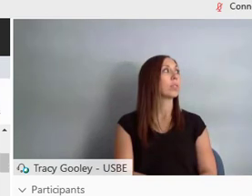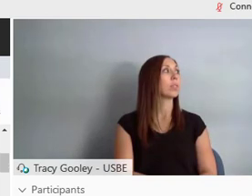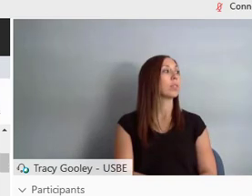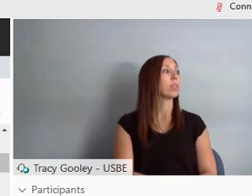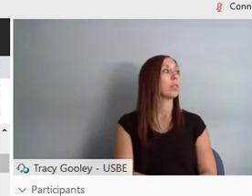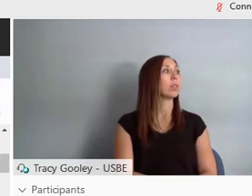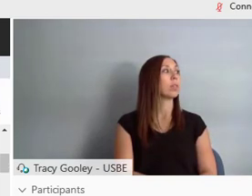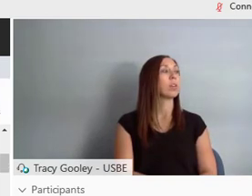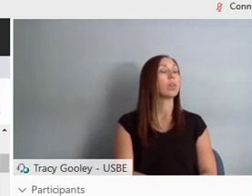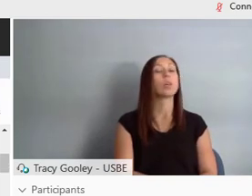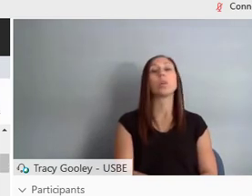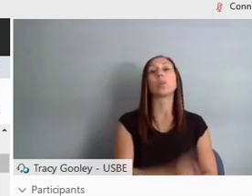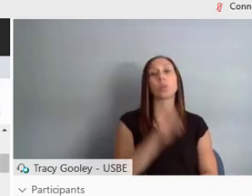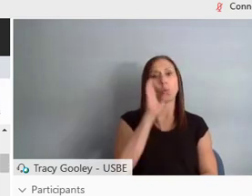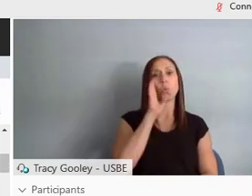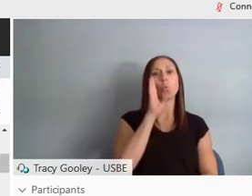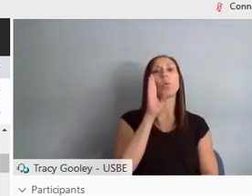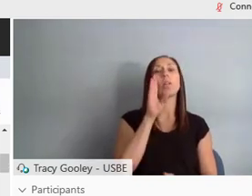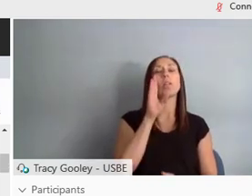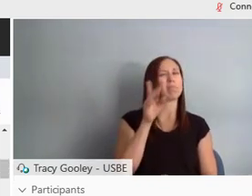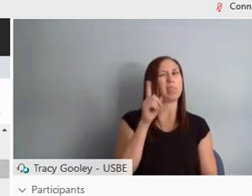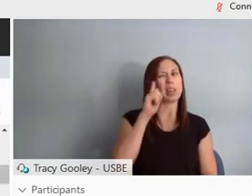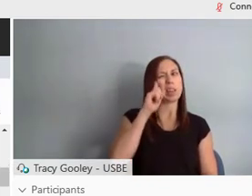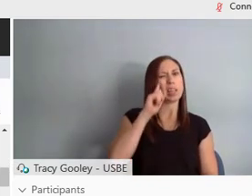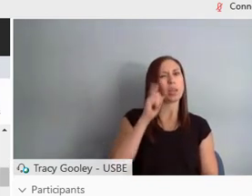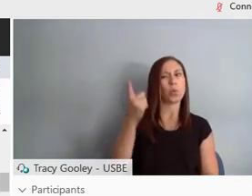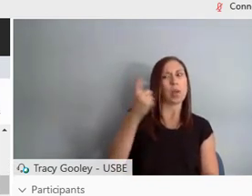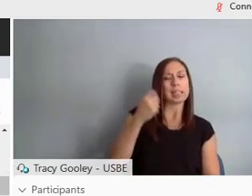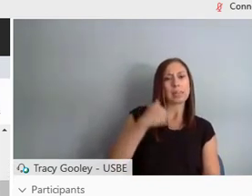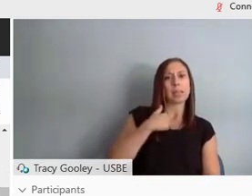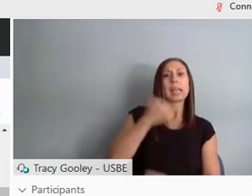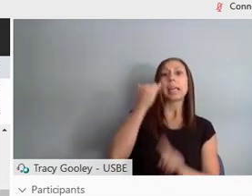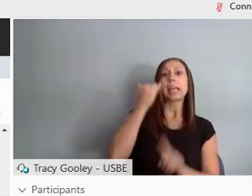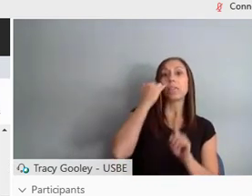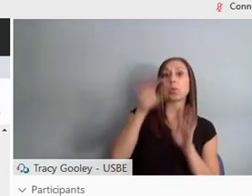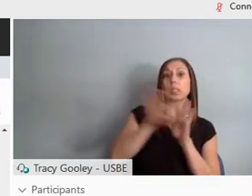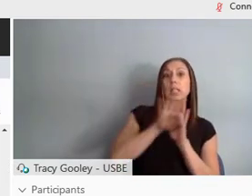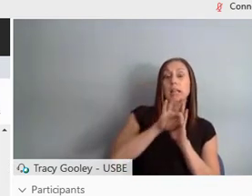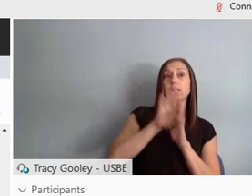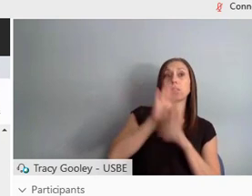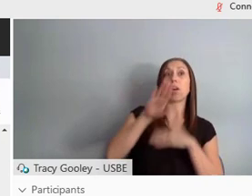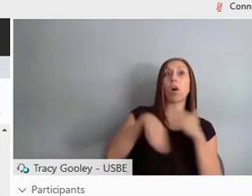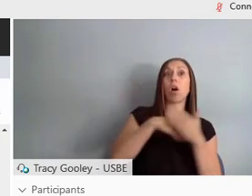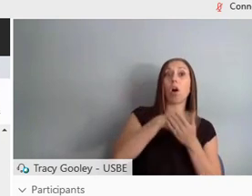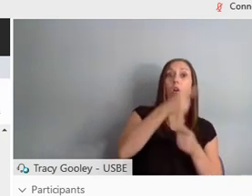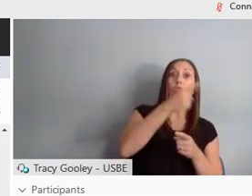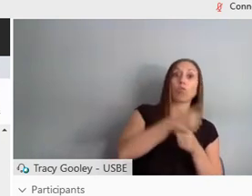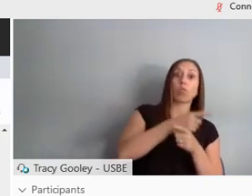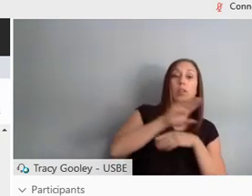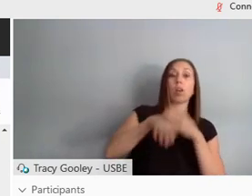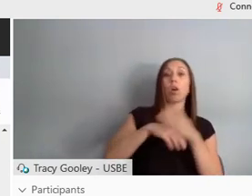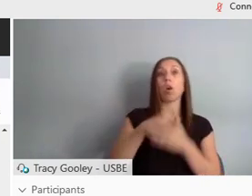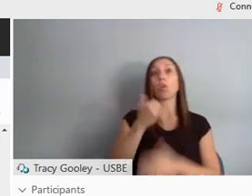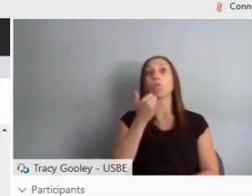it will record, I think what you're asking here is if you select all correct or all